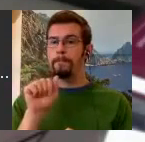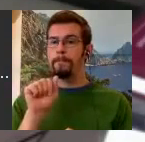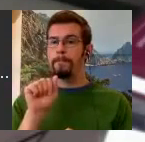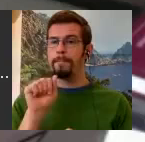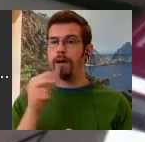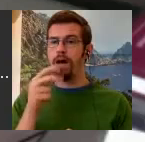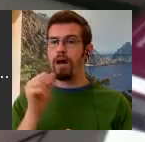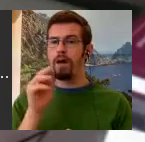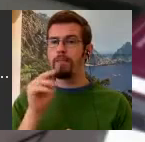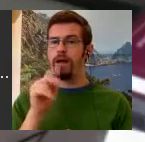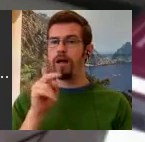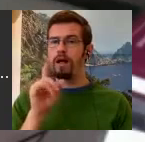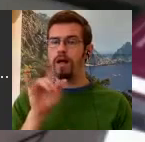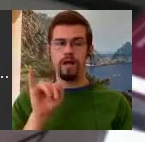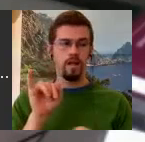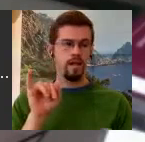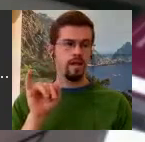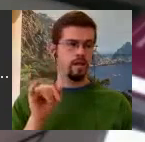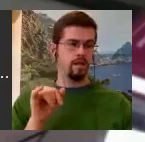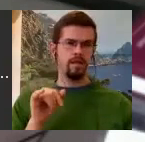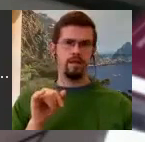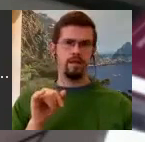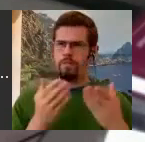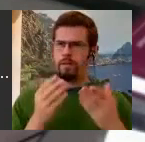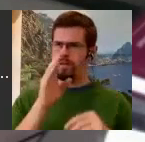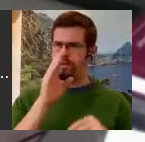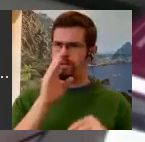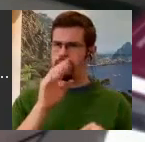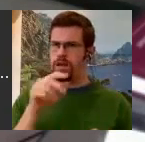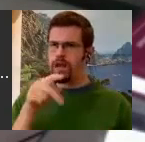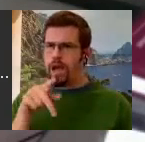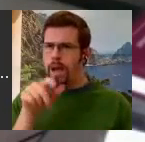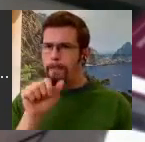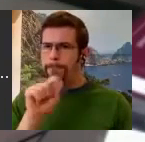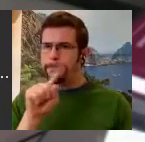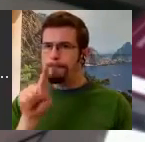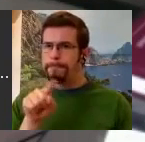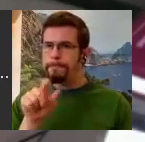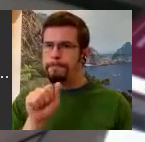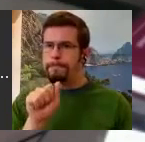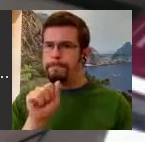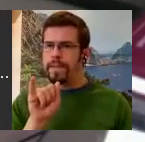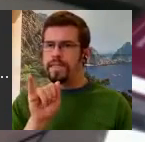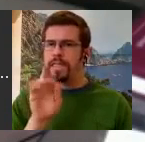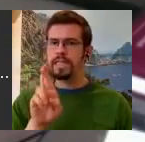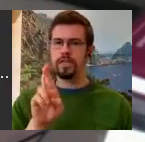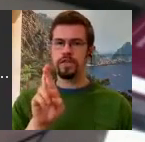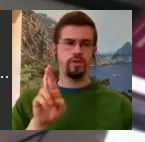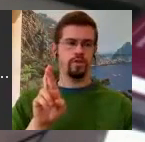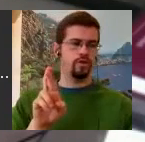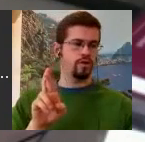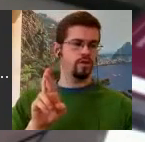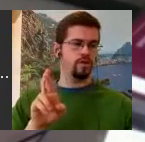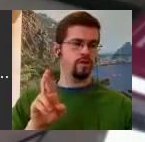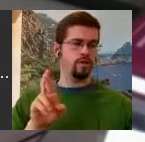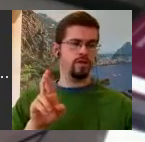from Fazir, is that? I'm not sure. Let me select this. And what does that